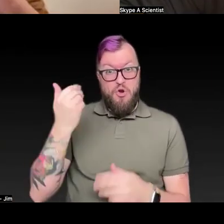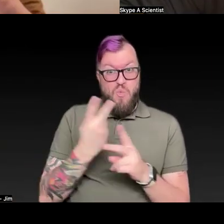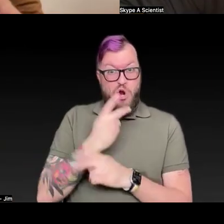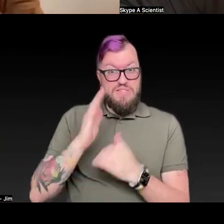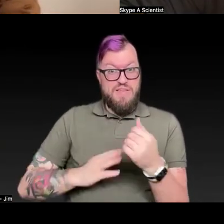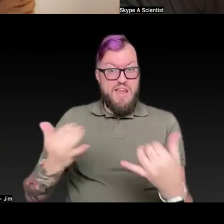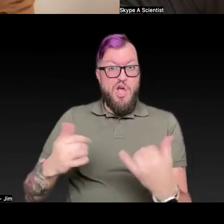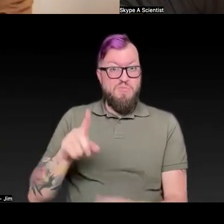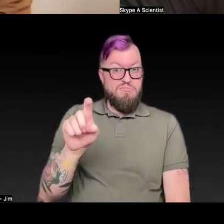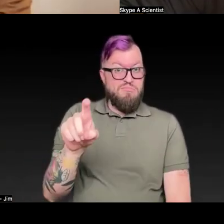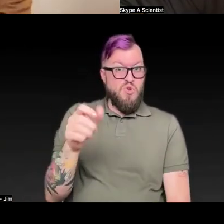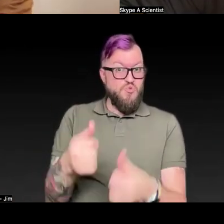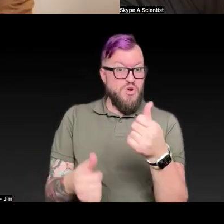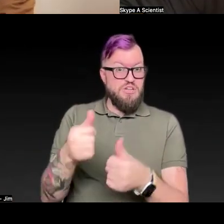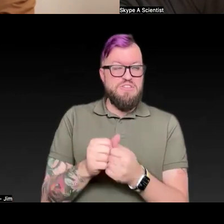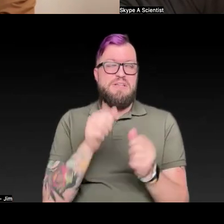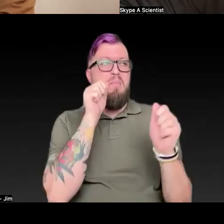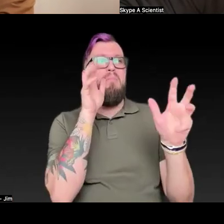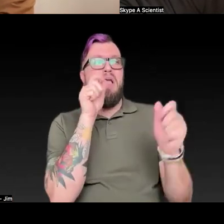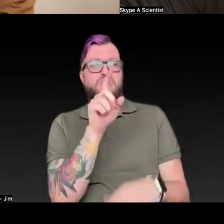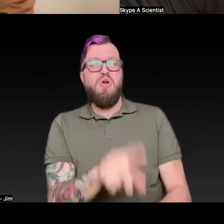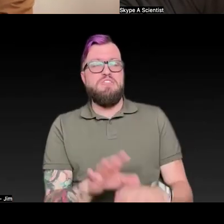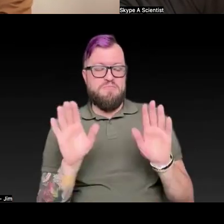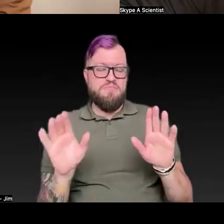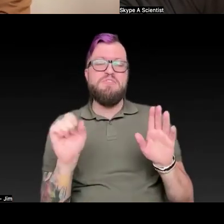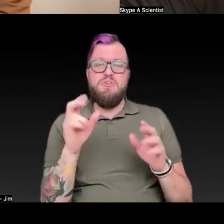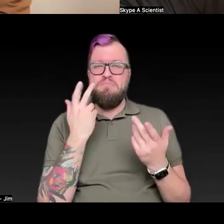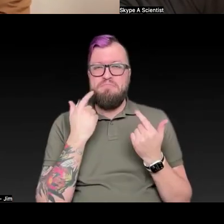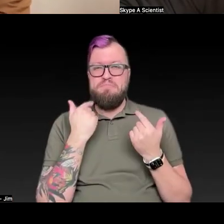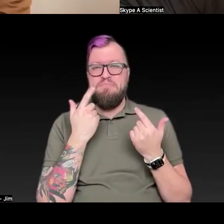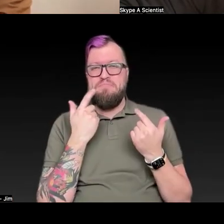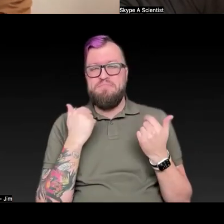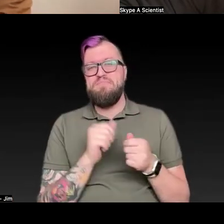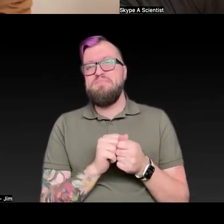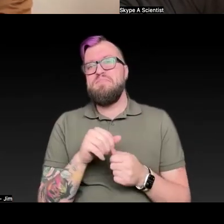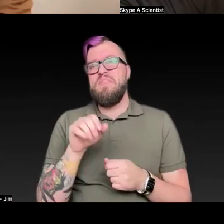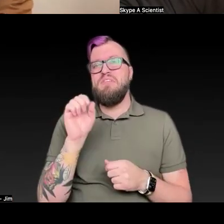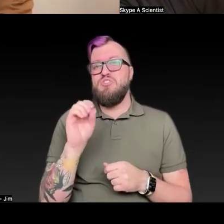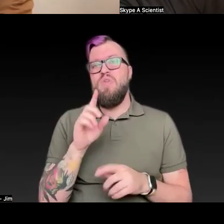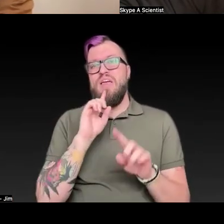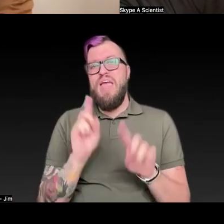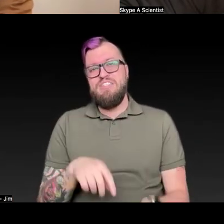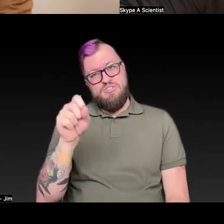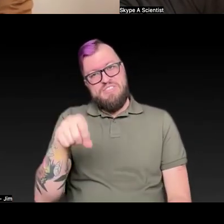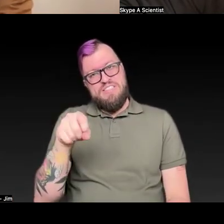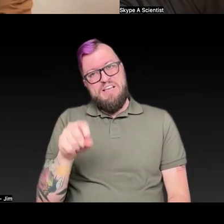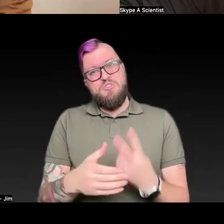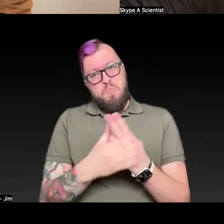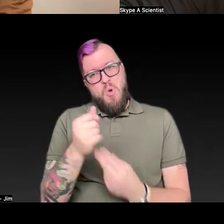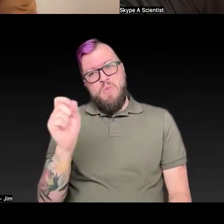Um, that's an amazing question. Um, and the answer is yes to